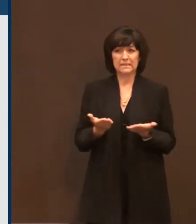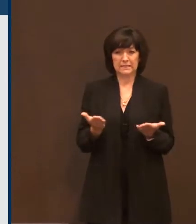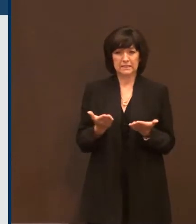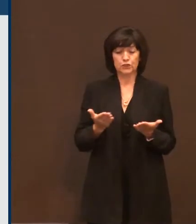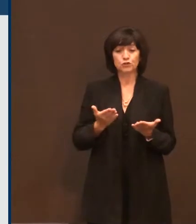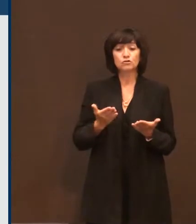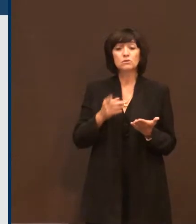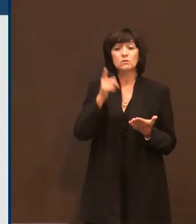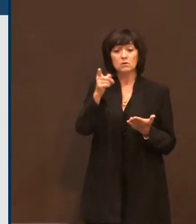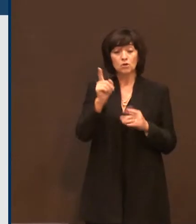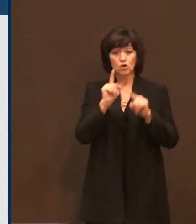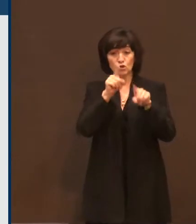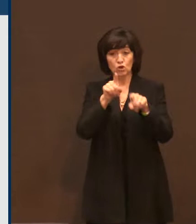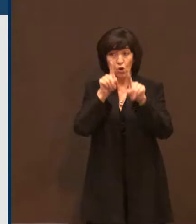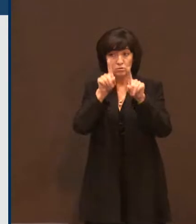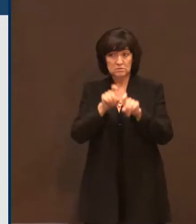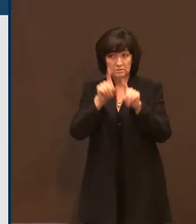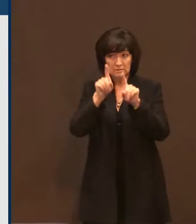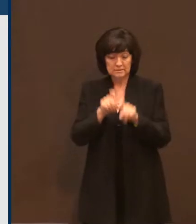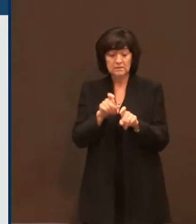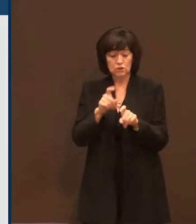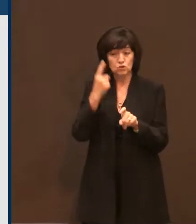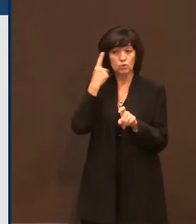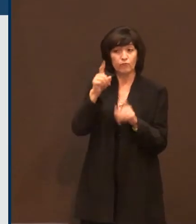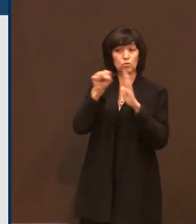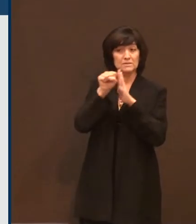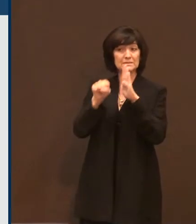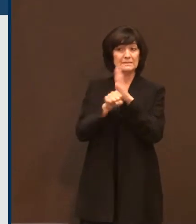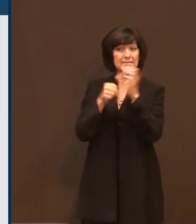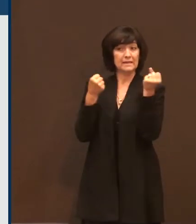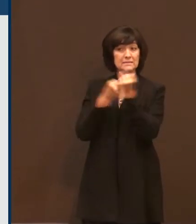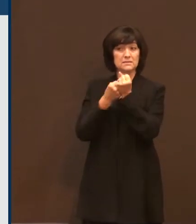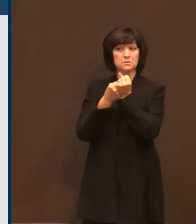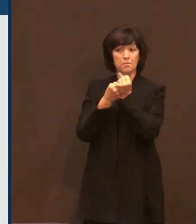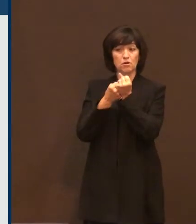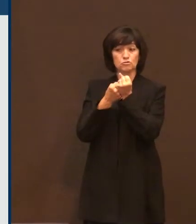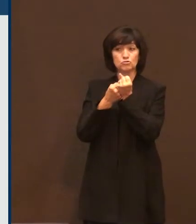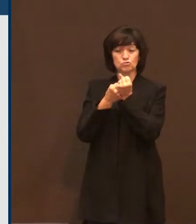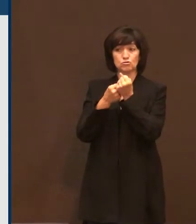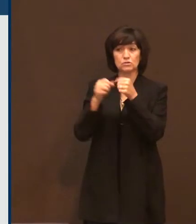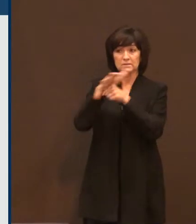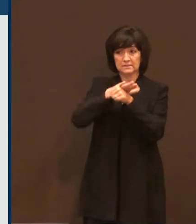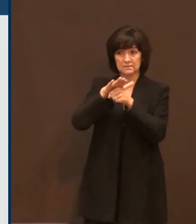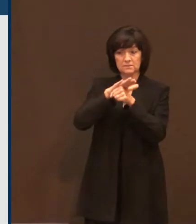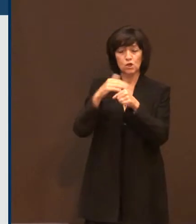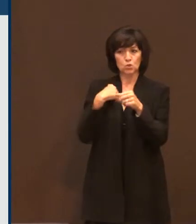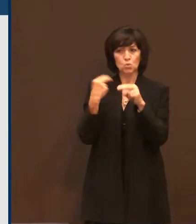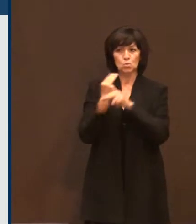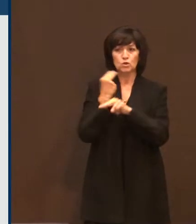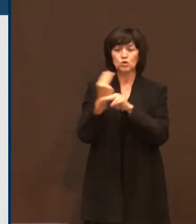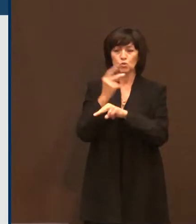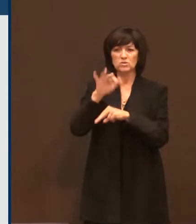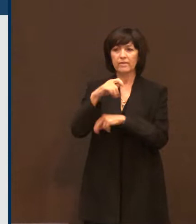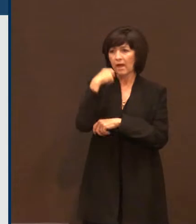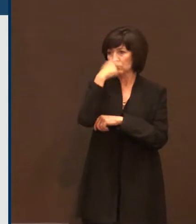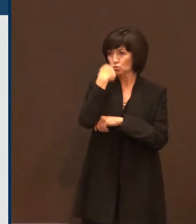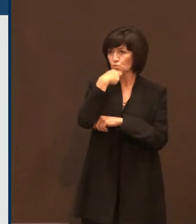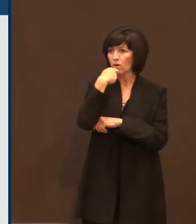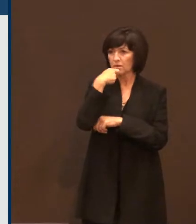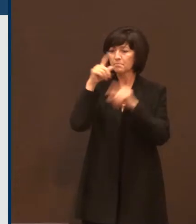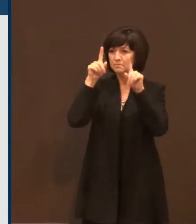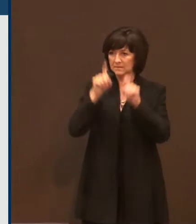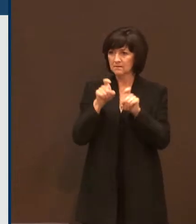Correct. So for the state-sponsored sites that we're using, the saliva tests for,